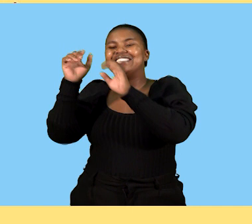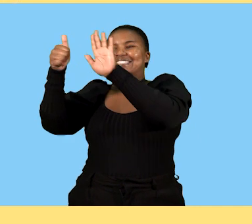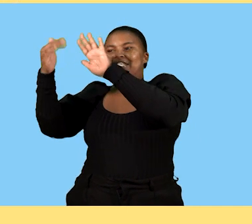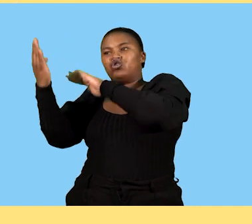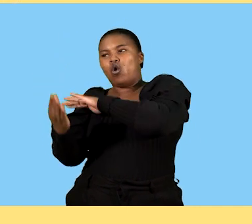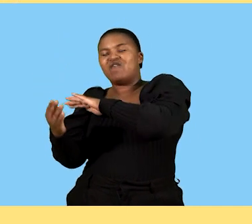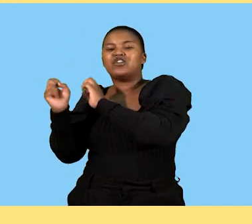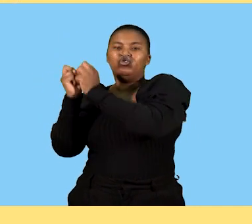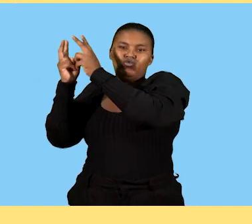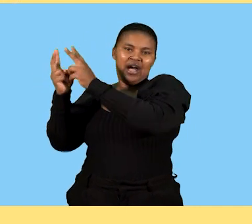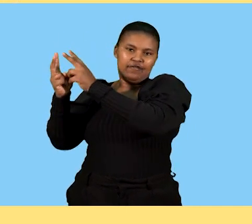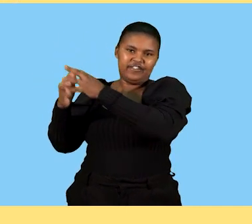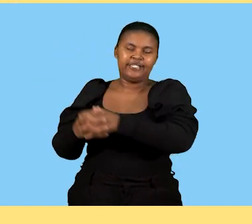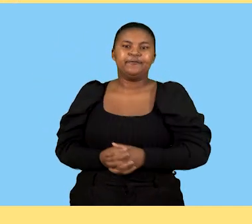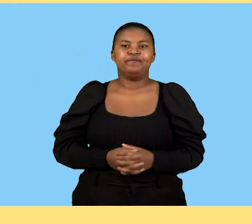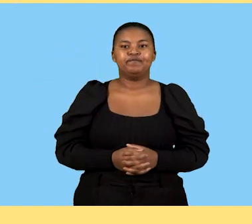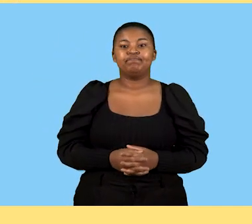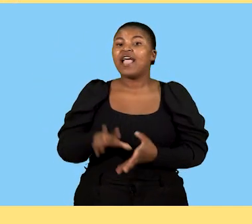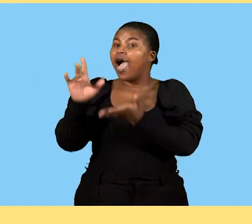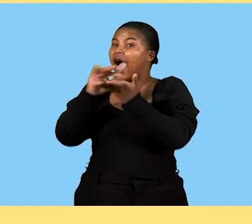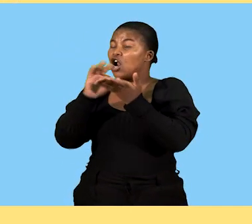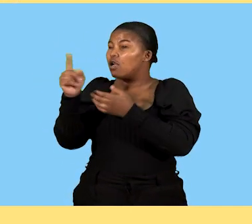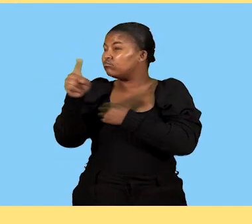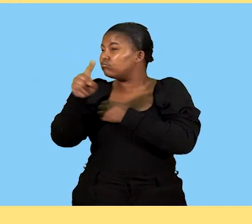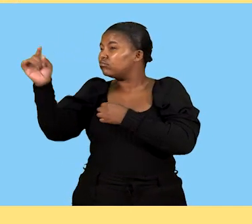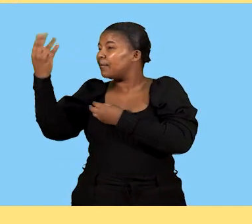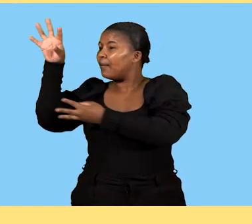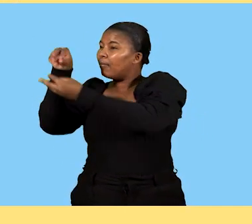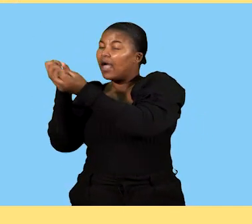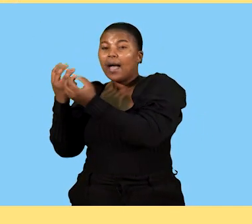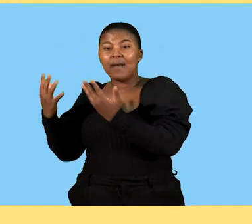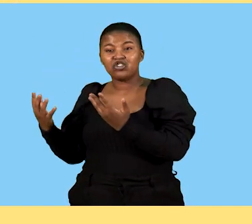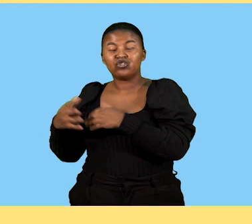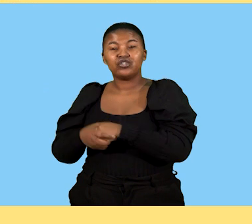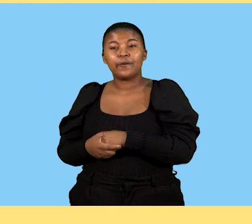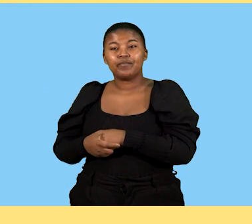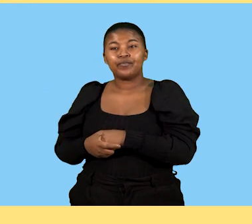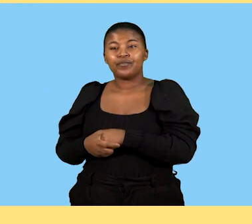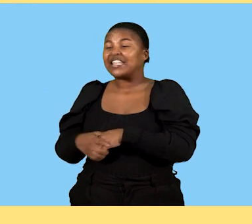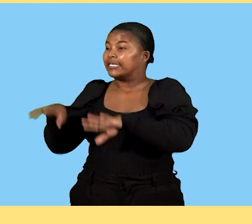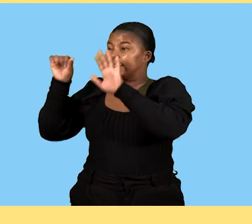6 over 12. If you punch that in your calculator, you will get